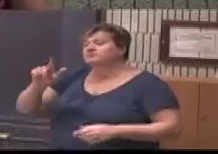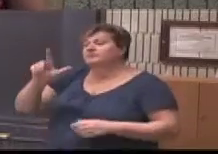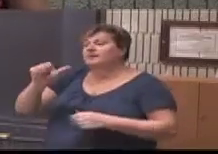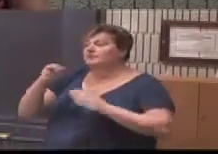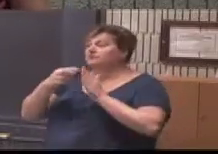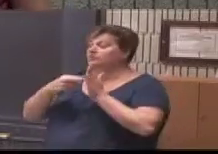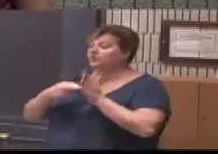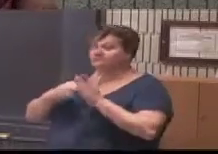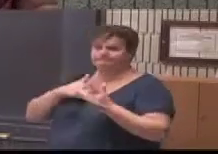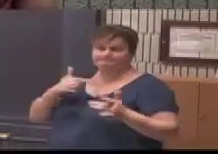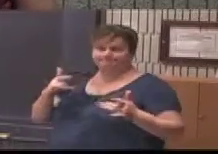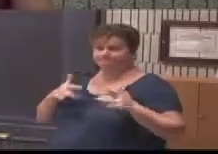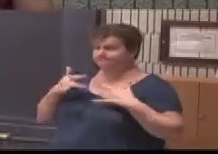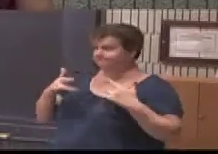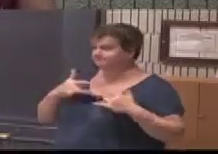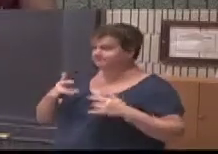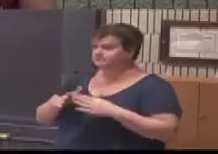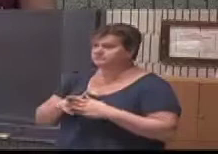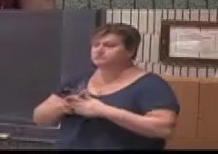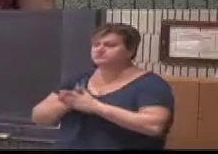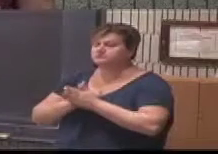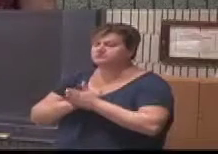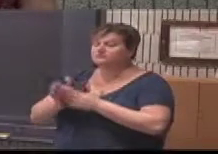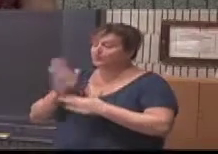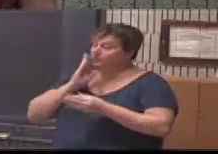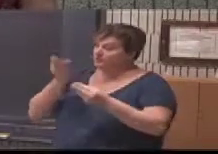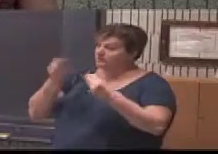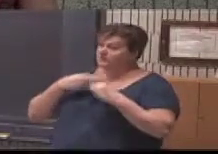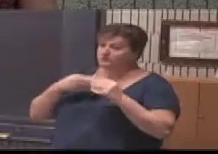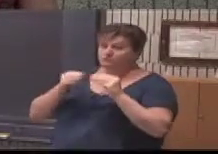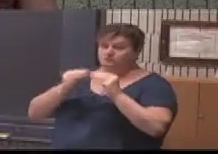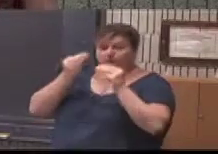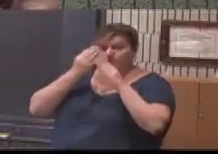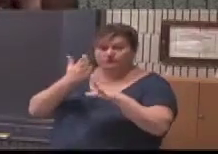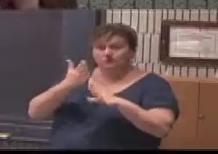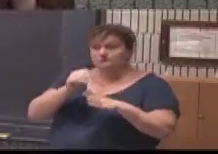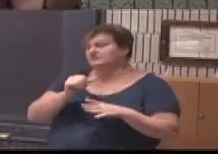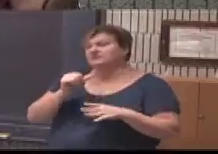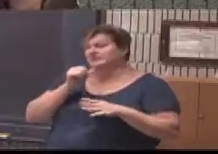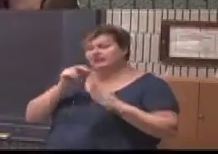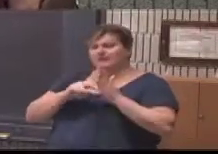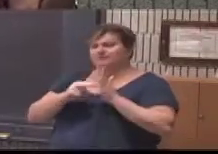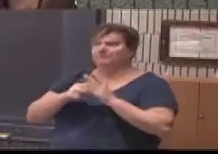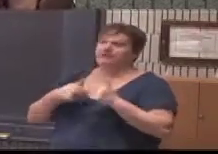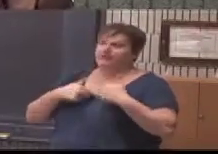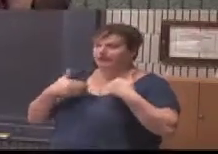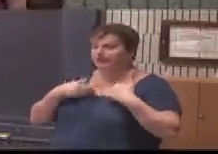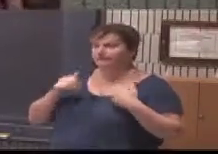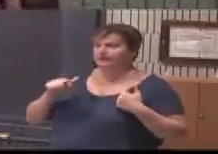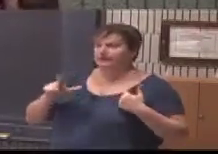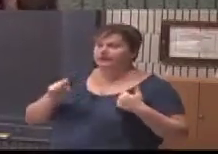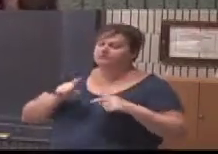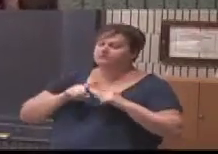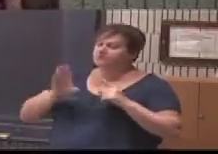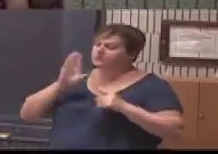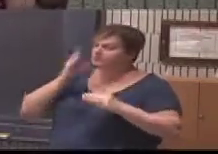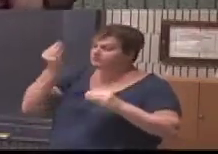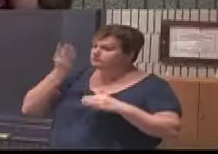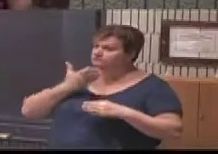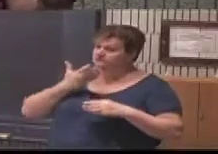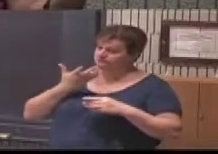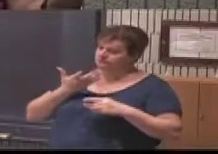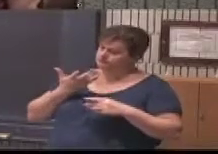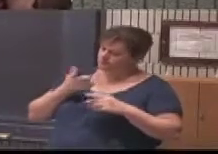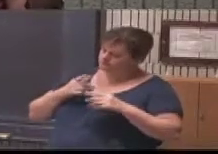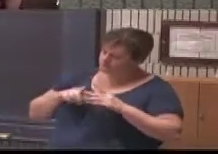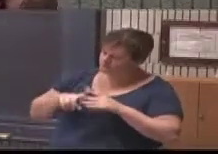very excited about, because it's going to give us more information about not so much the fact that I have ALS, but we'll also begin